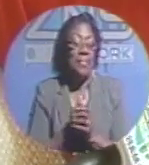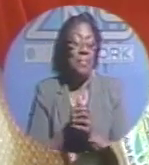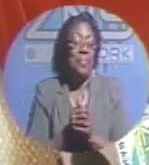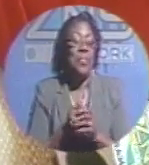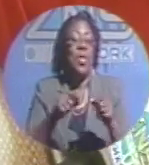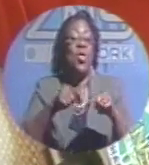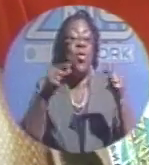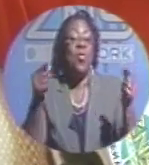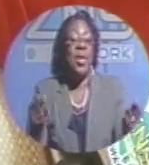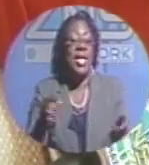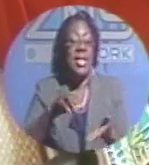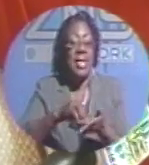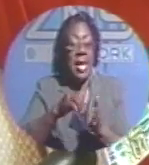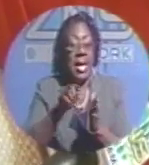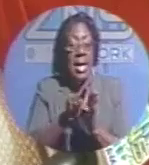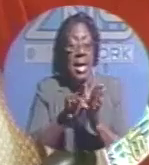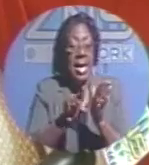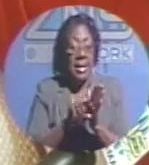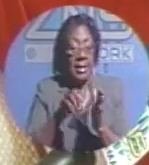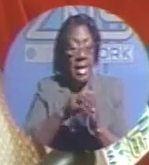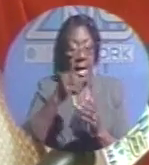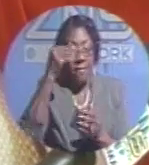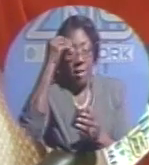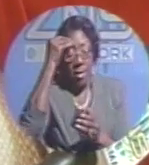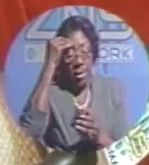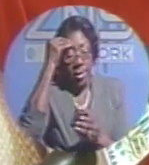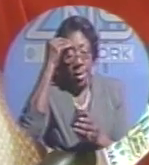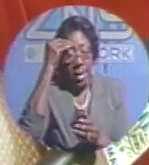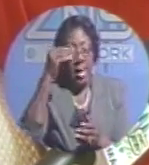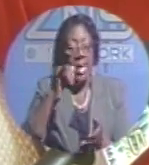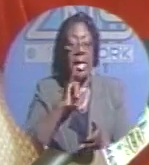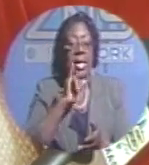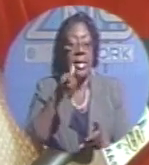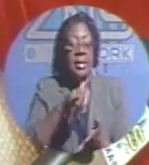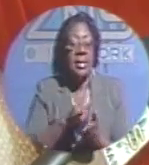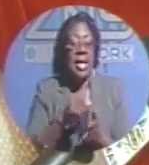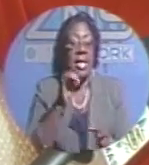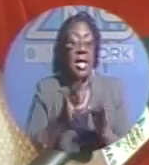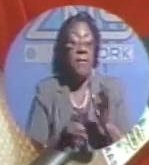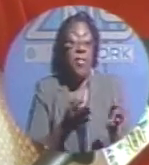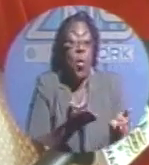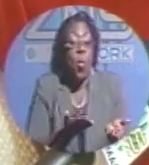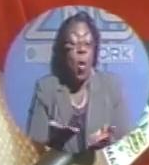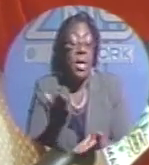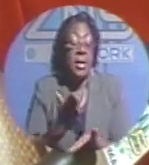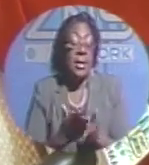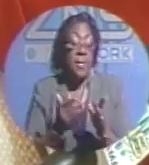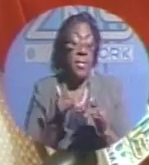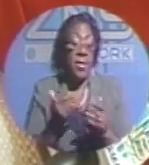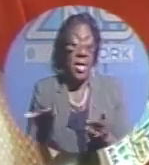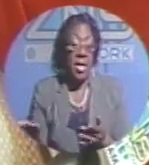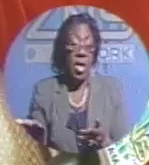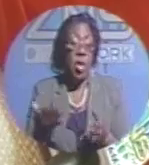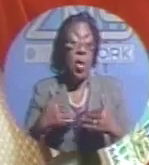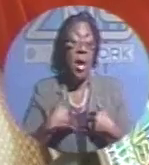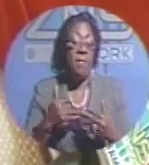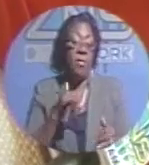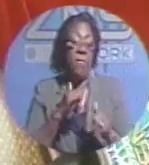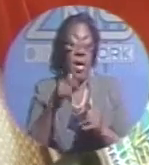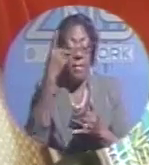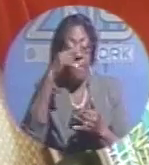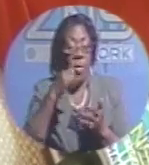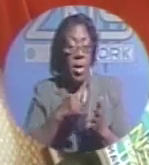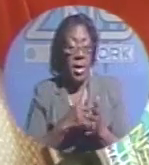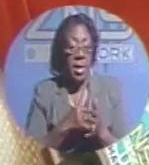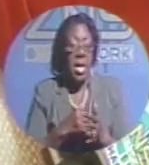The greatest lesson I've learned in this campaign is that if you want something, you have to fight for it. I